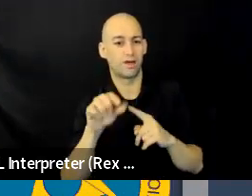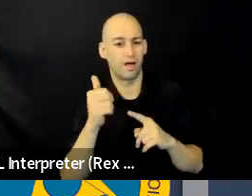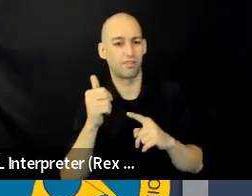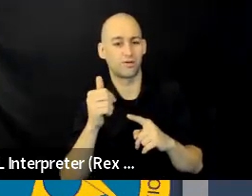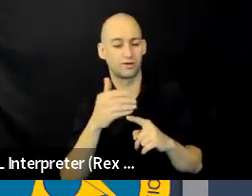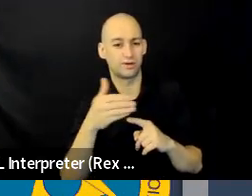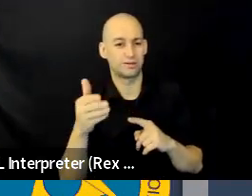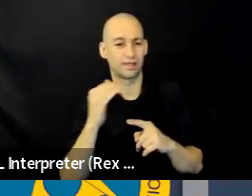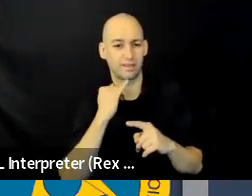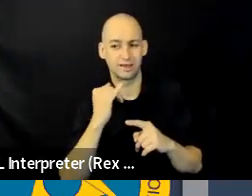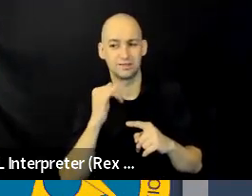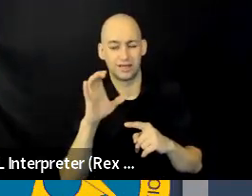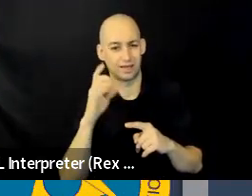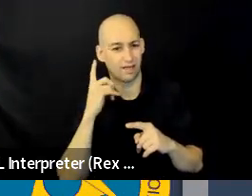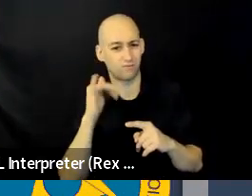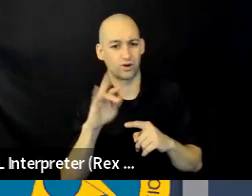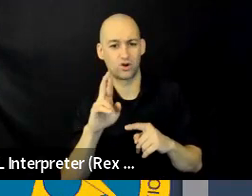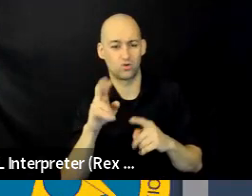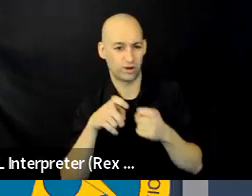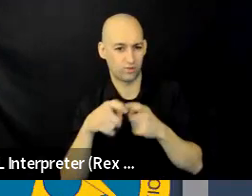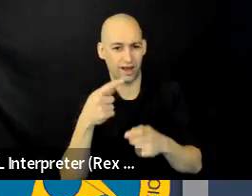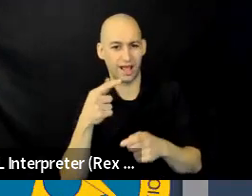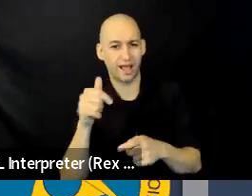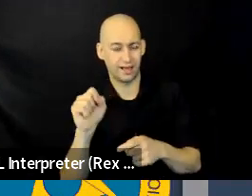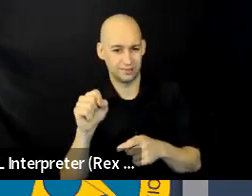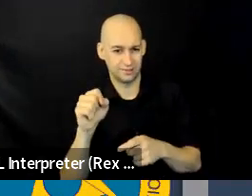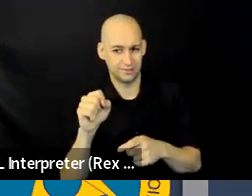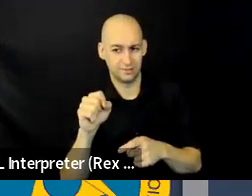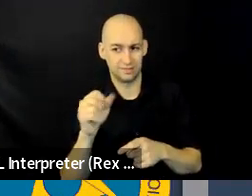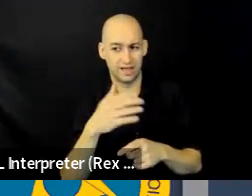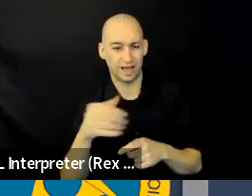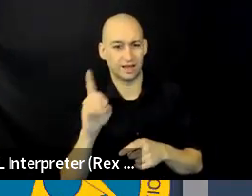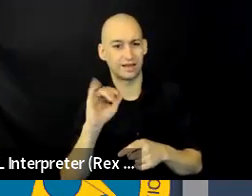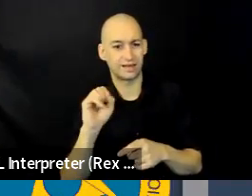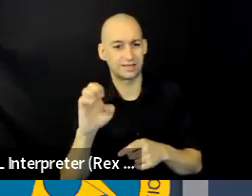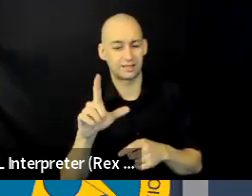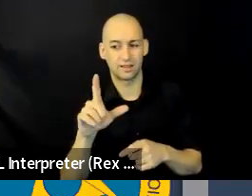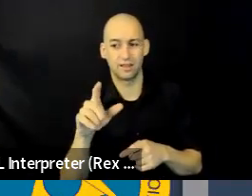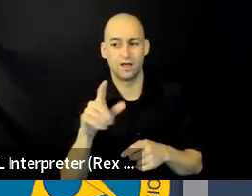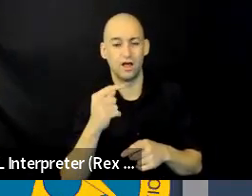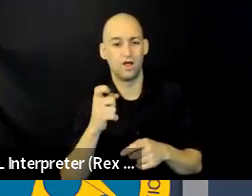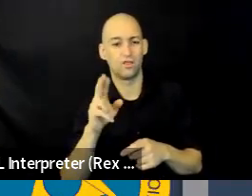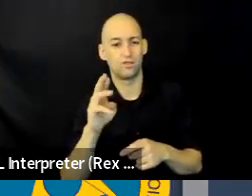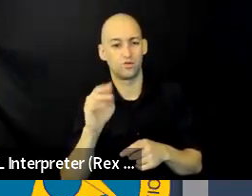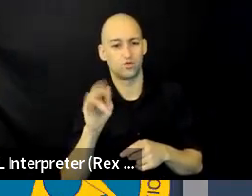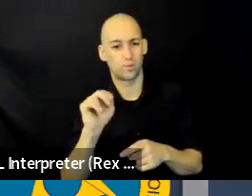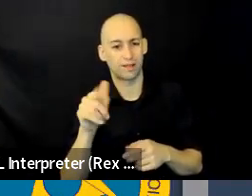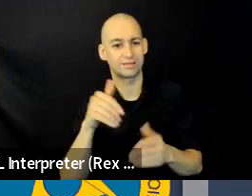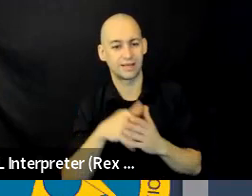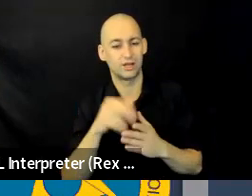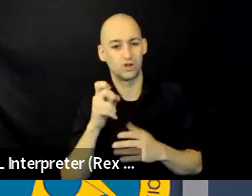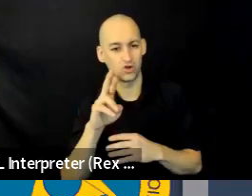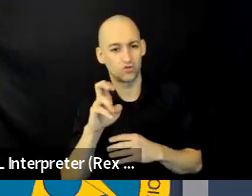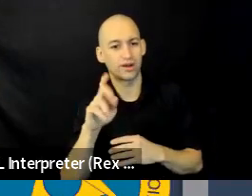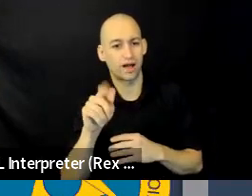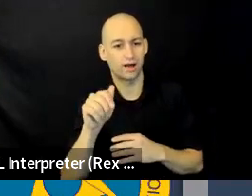that is with our California regulated gasoline and diesel, the terminal is in Eureka.